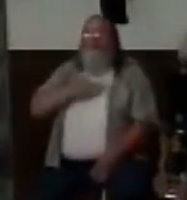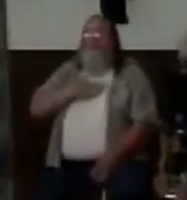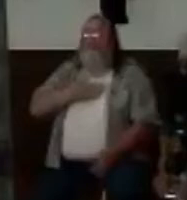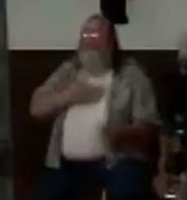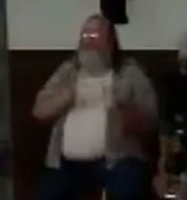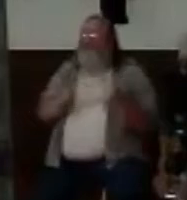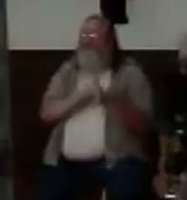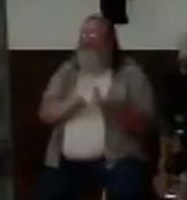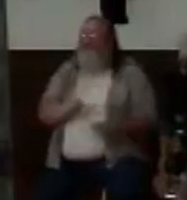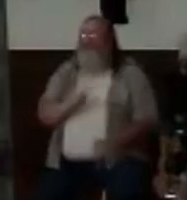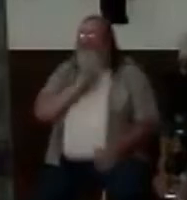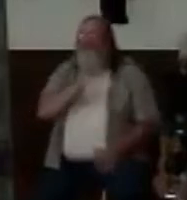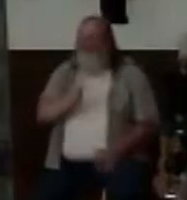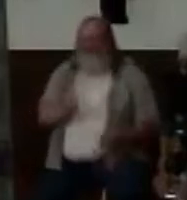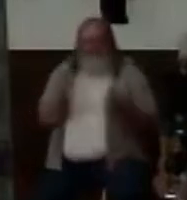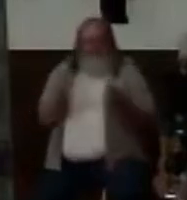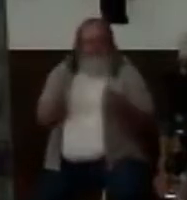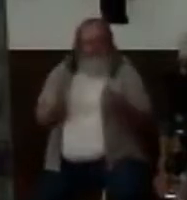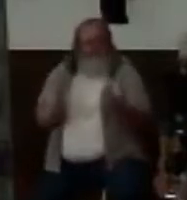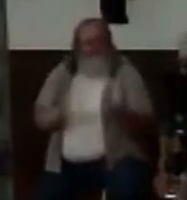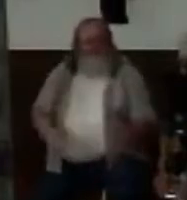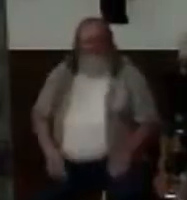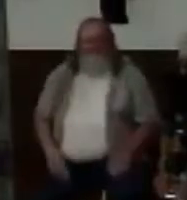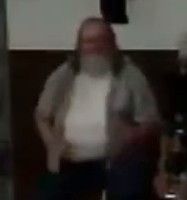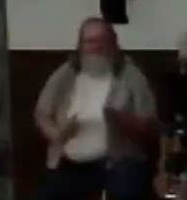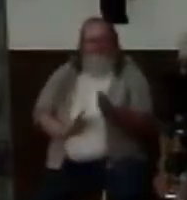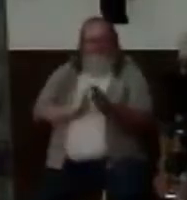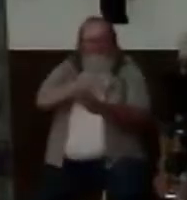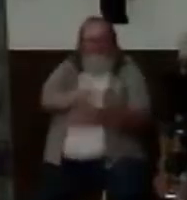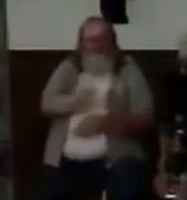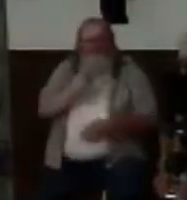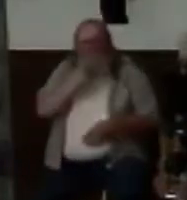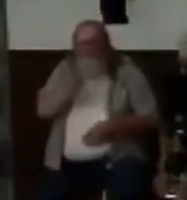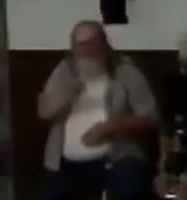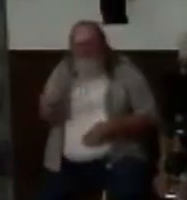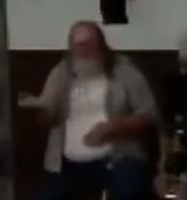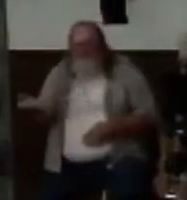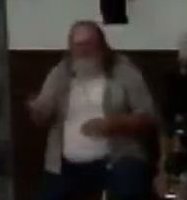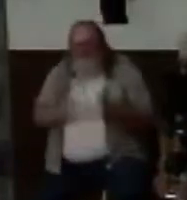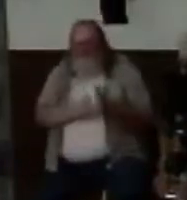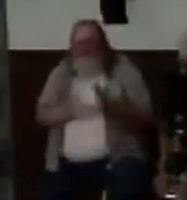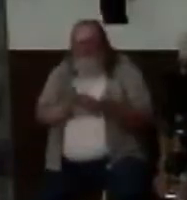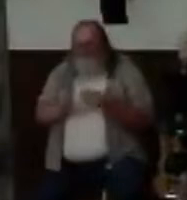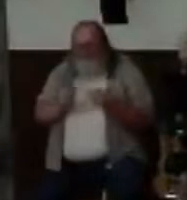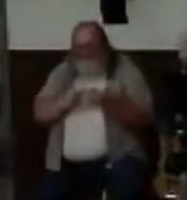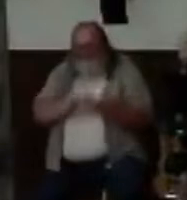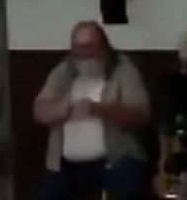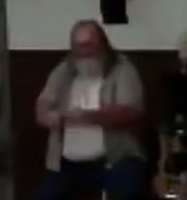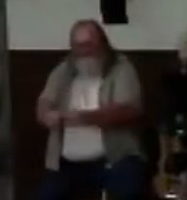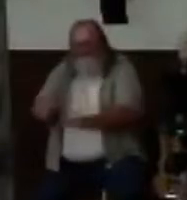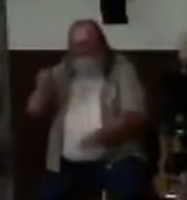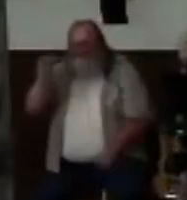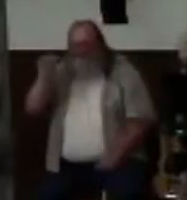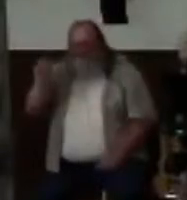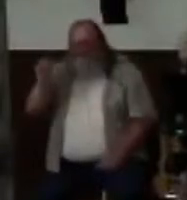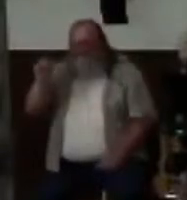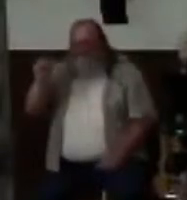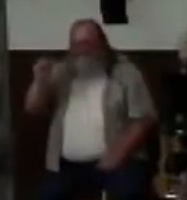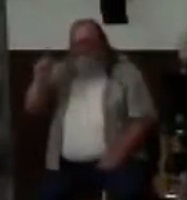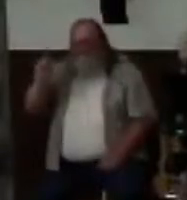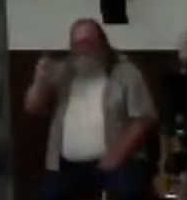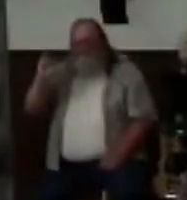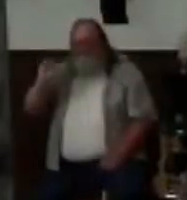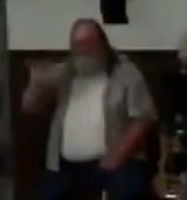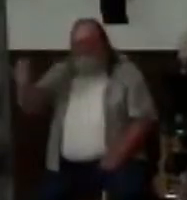come. After saying these things, Jesus remained in Galilee. But after his brothers left for the festival,